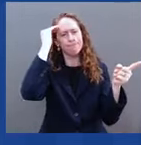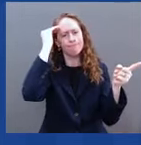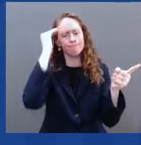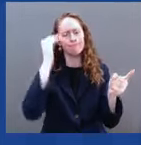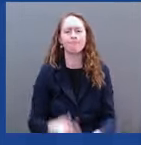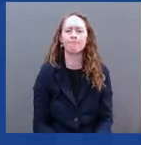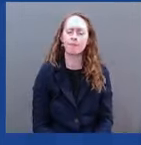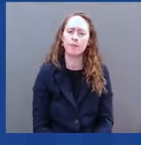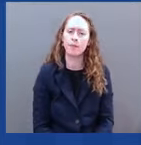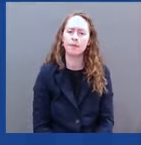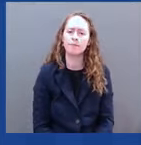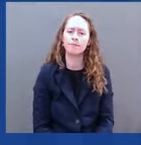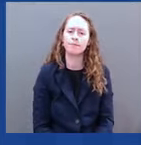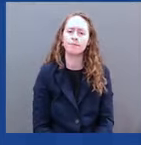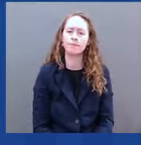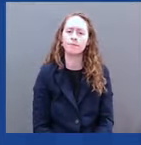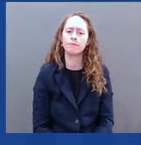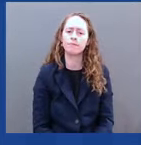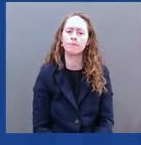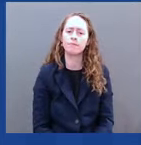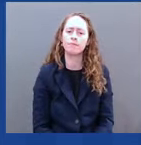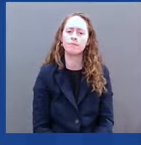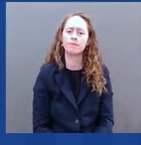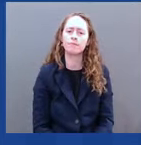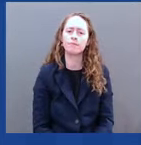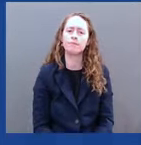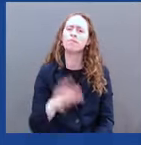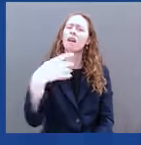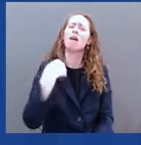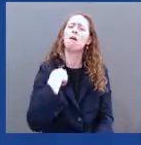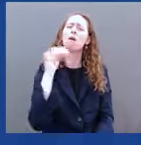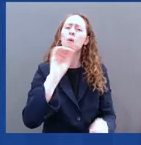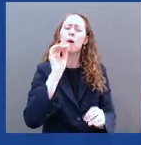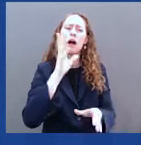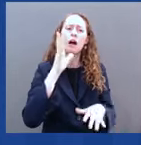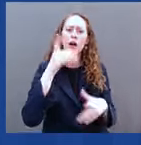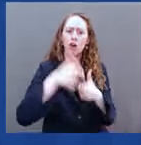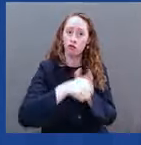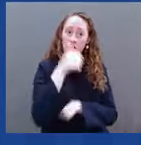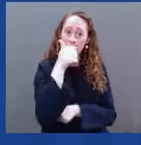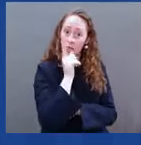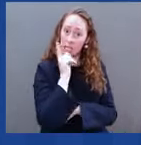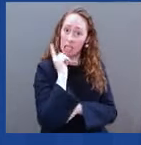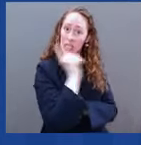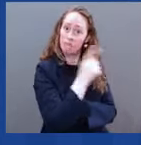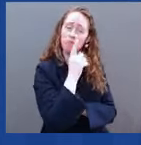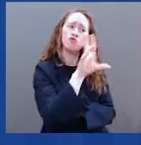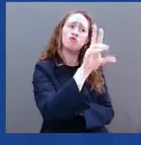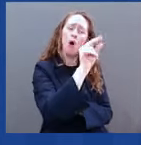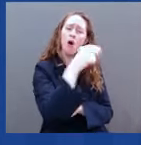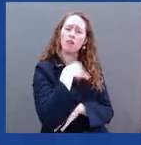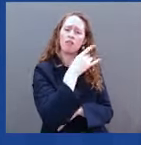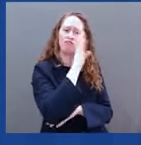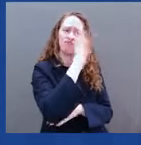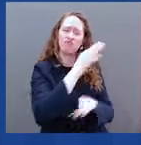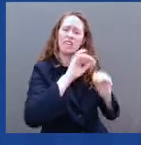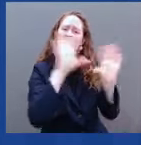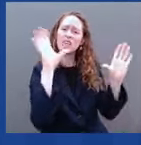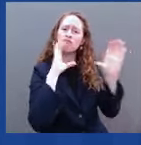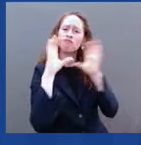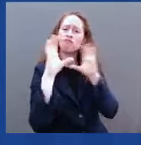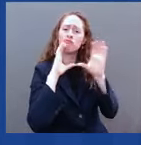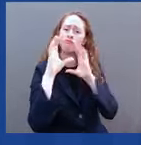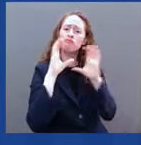threats, but I made it clear to him that make sure he understood the consequences of him helping Russia, as had been